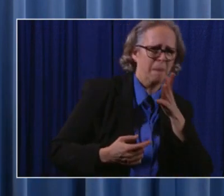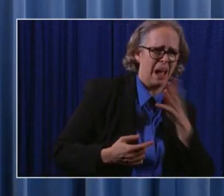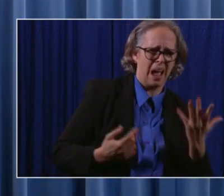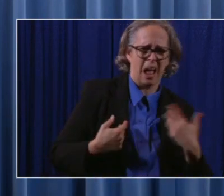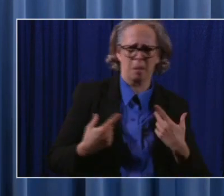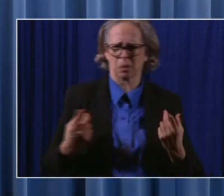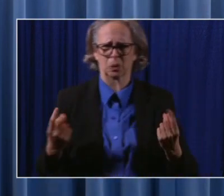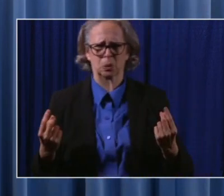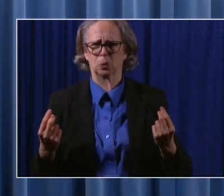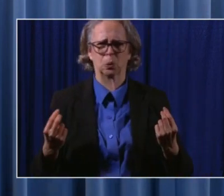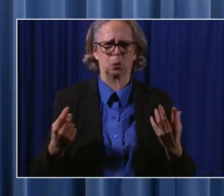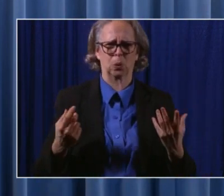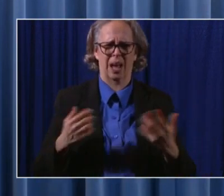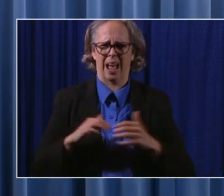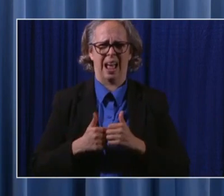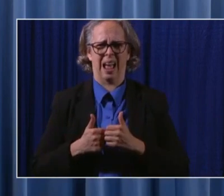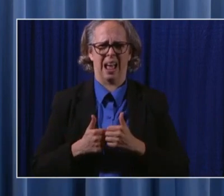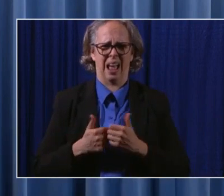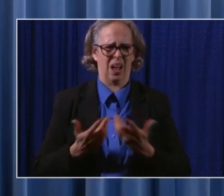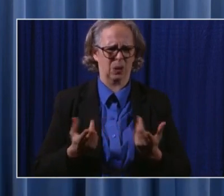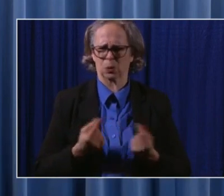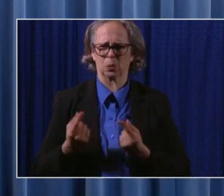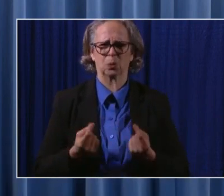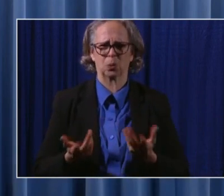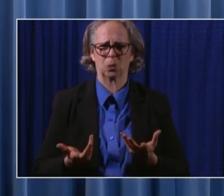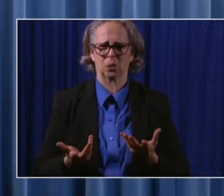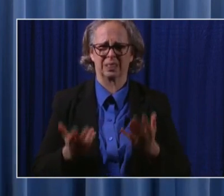about what they need to do along with their children.